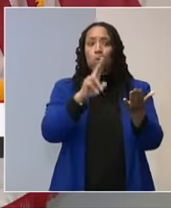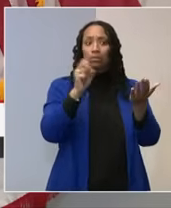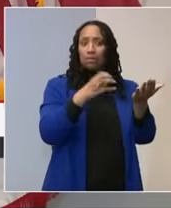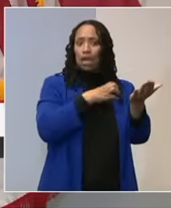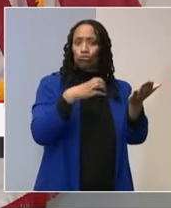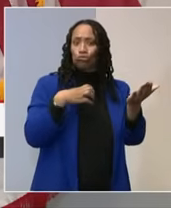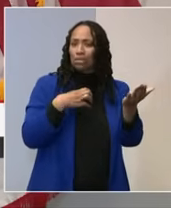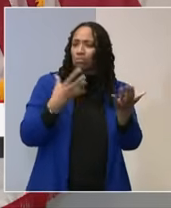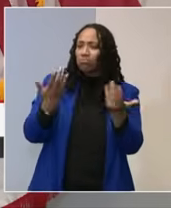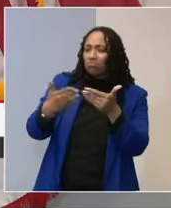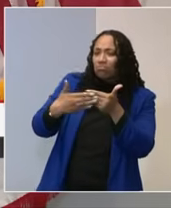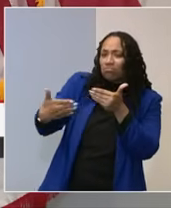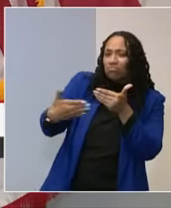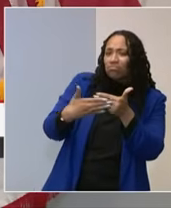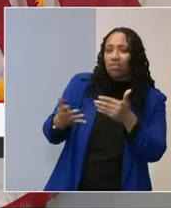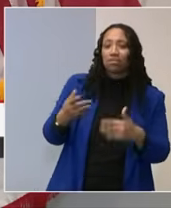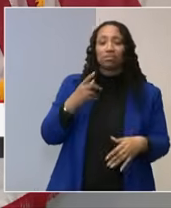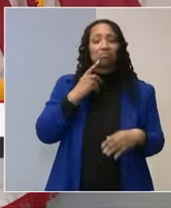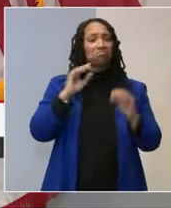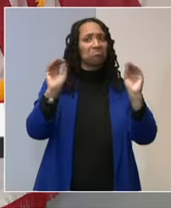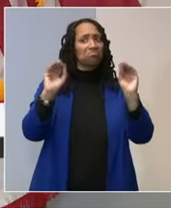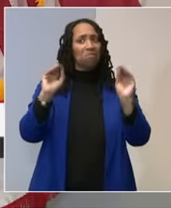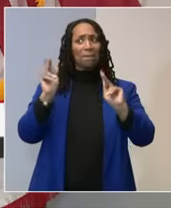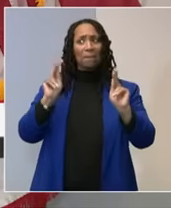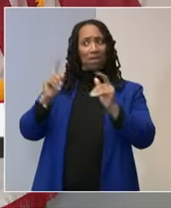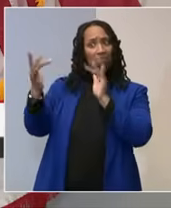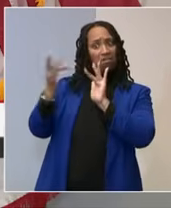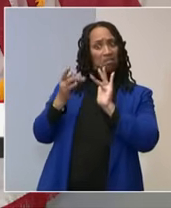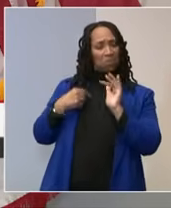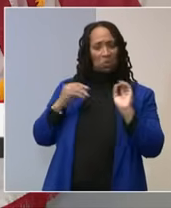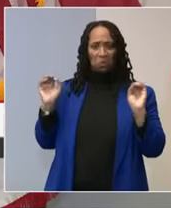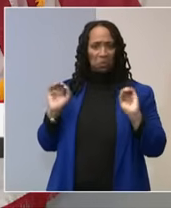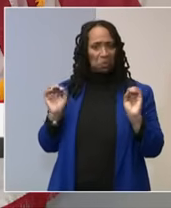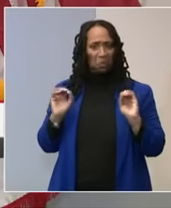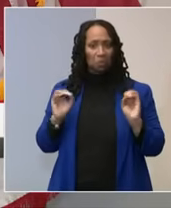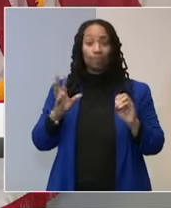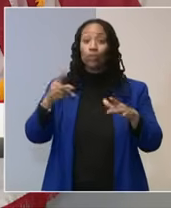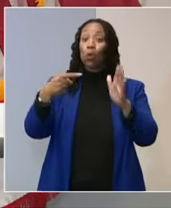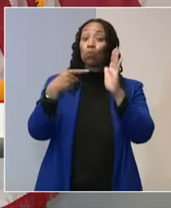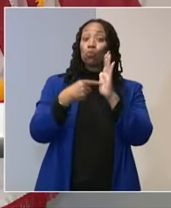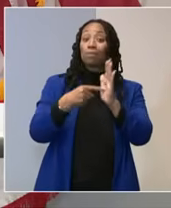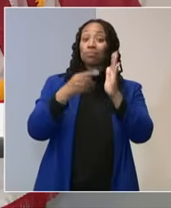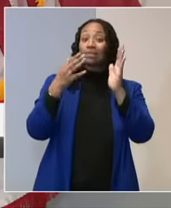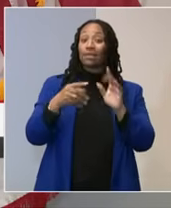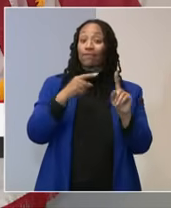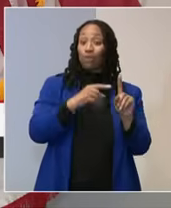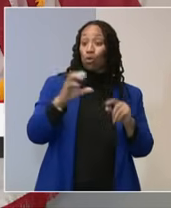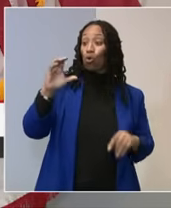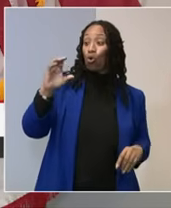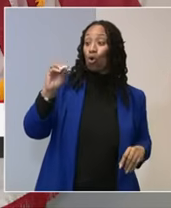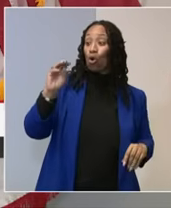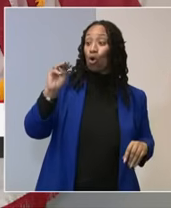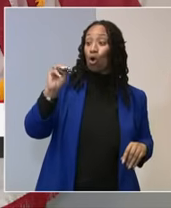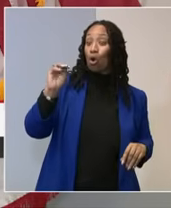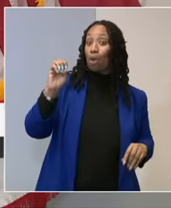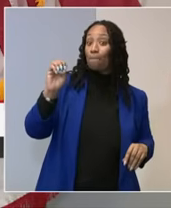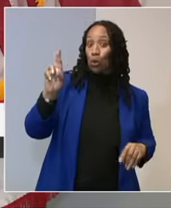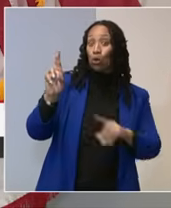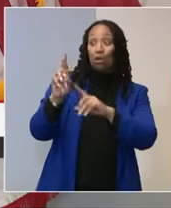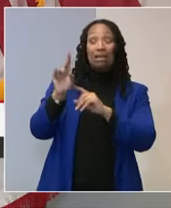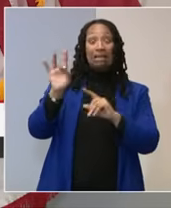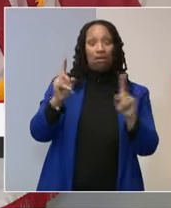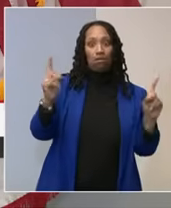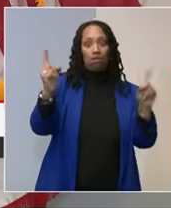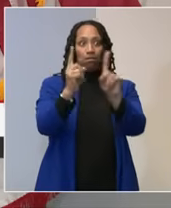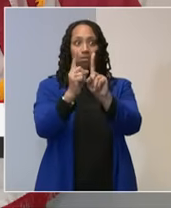but Representative Comer, Chairman Comer, sent a lovely statement I thought was very gracious. I watched a